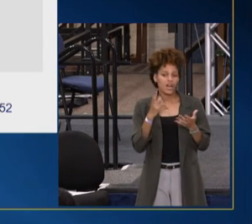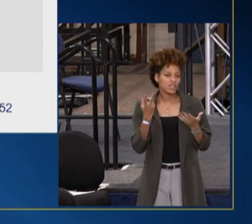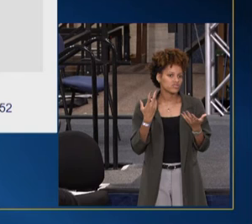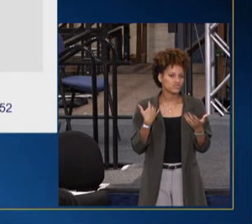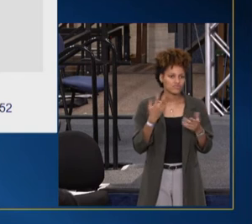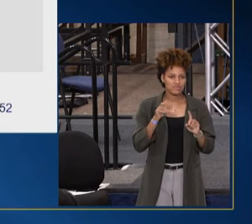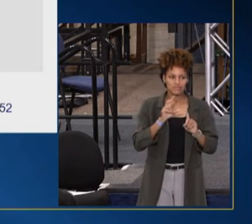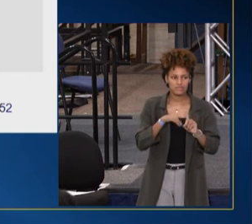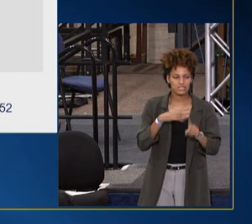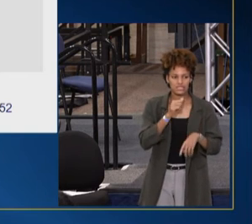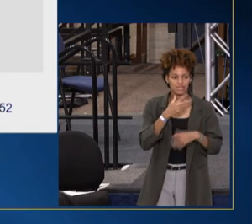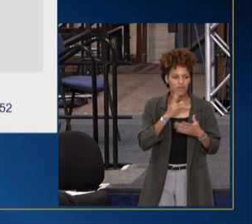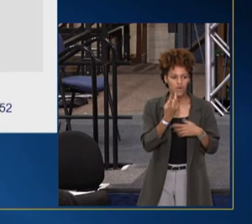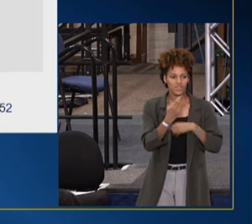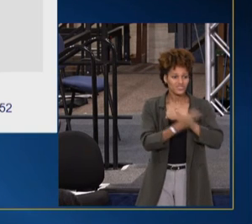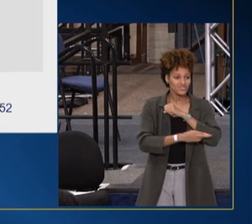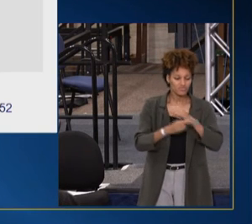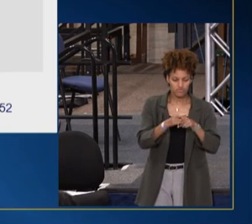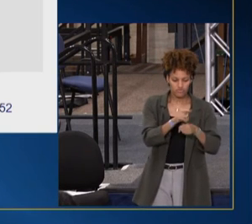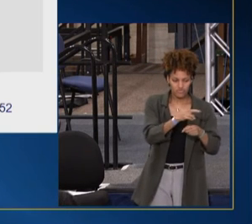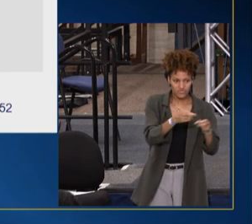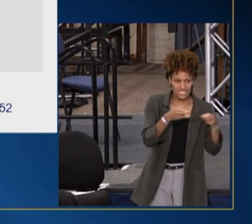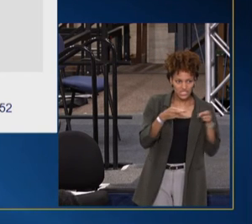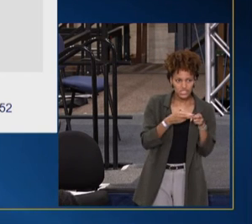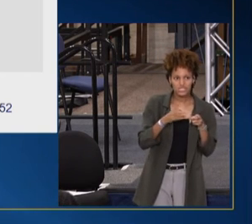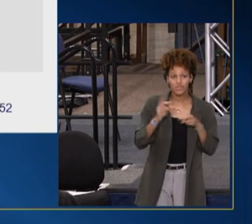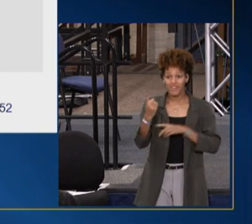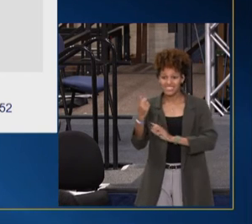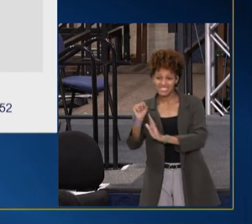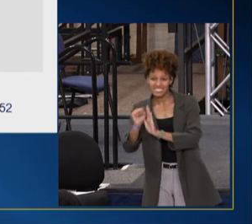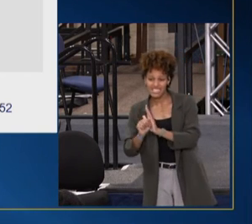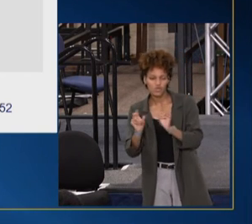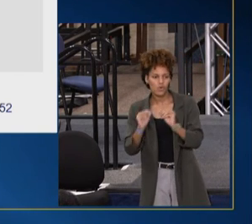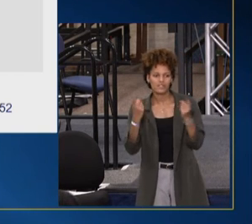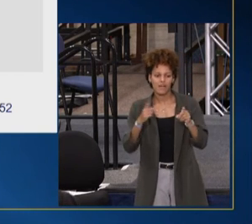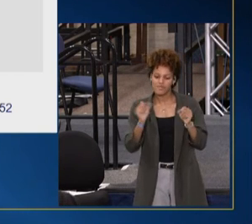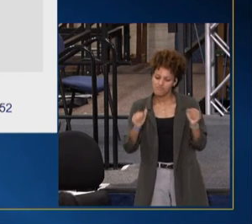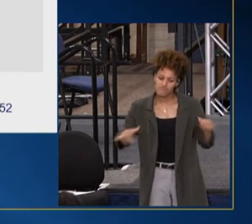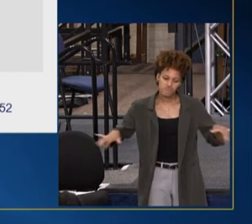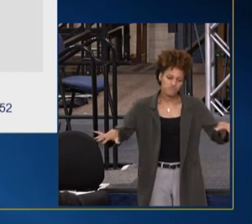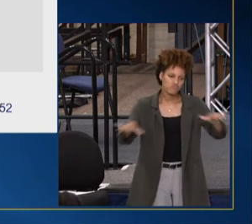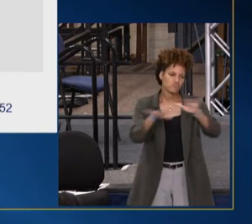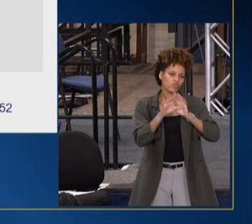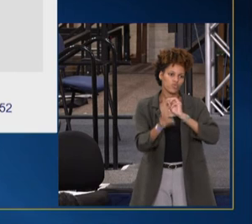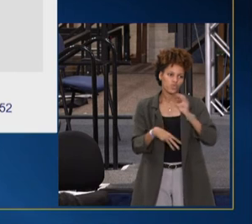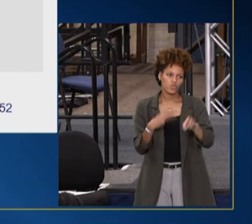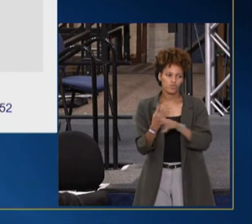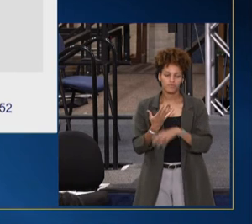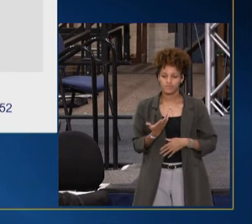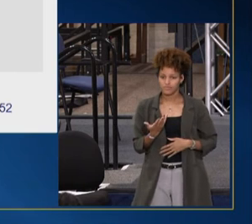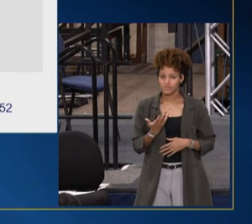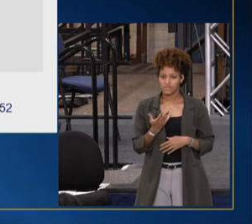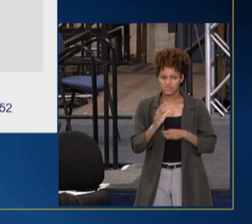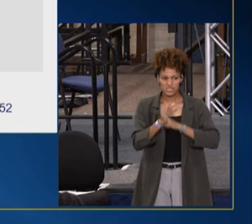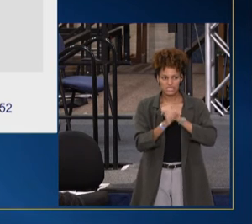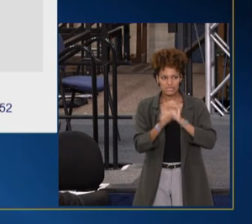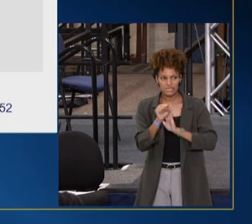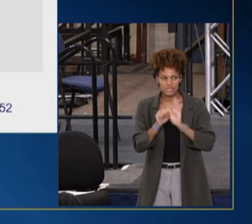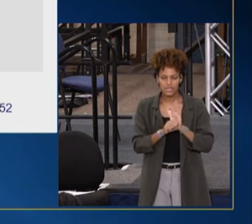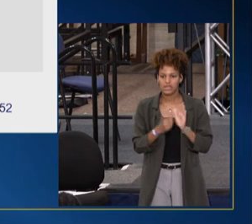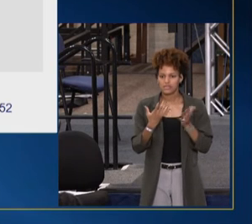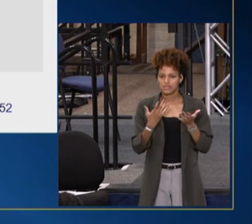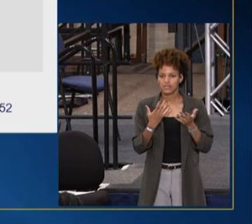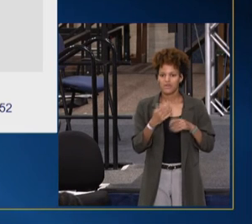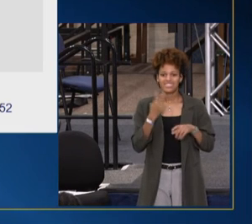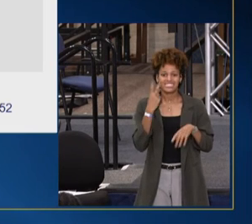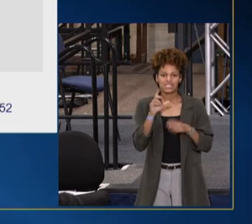This debate is happening everywhere. And I also wanted to let you know where these bills have passed, to know that that's where you were seeing that